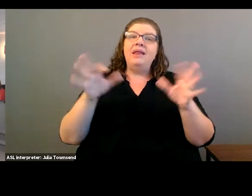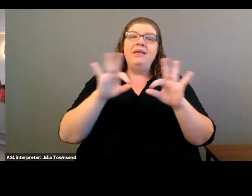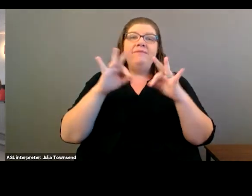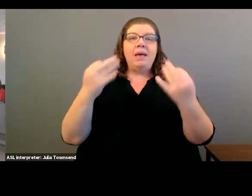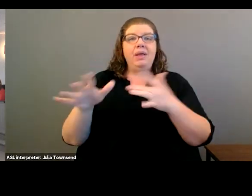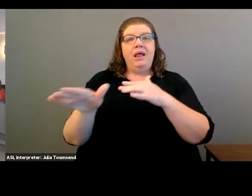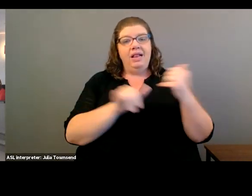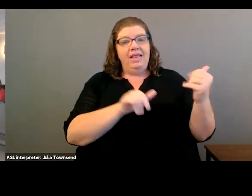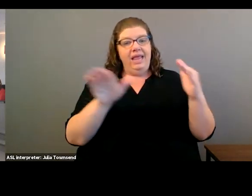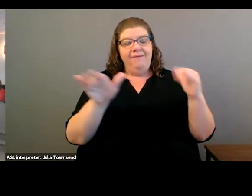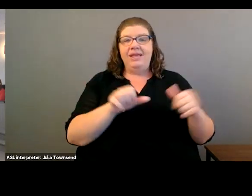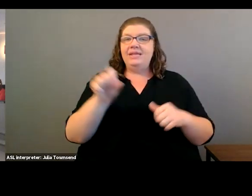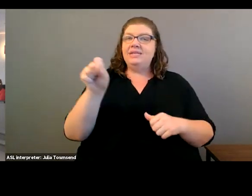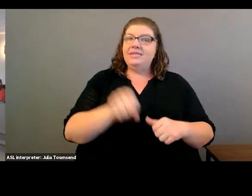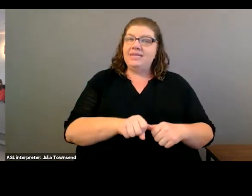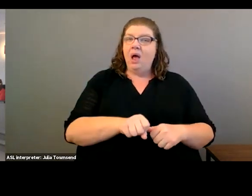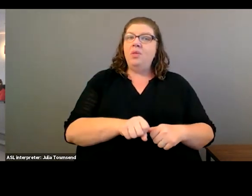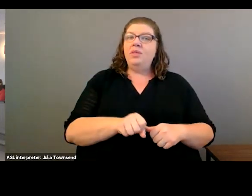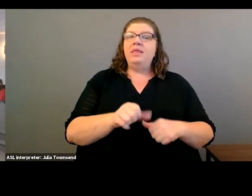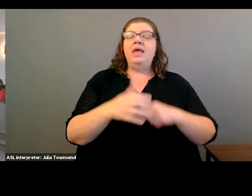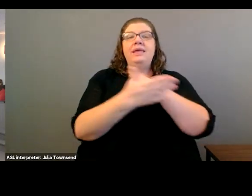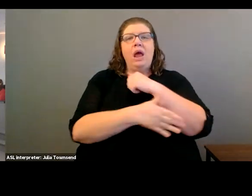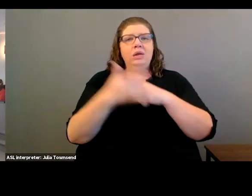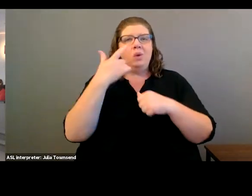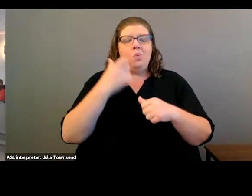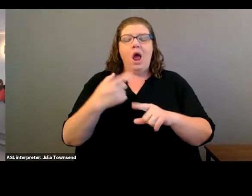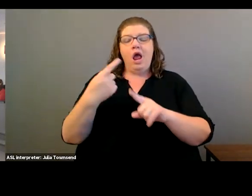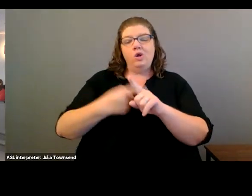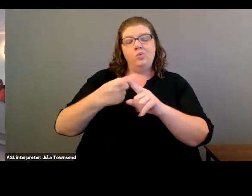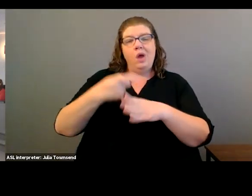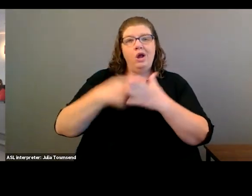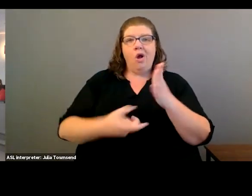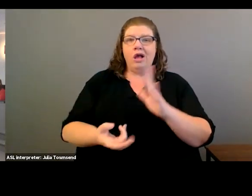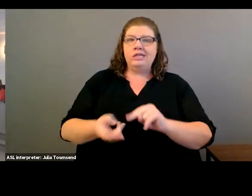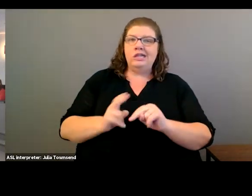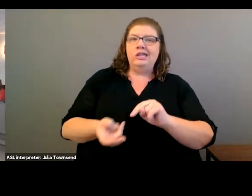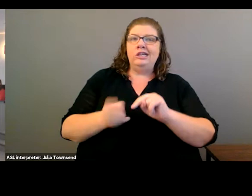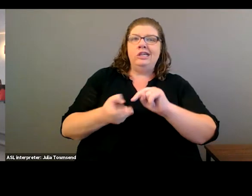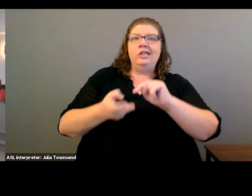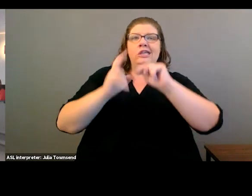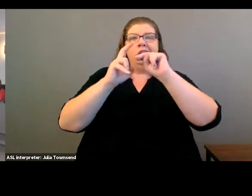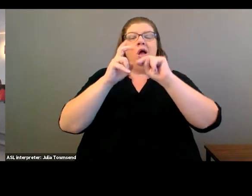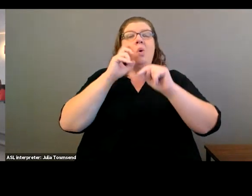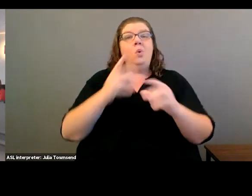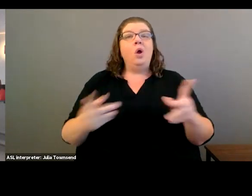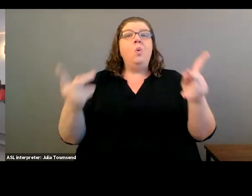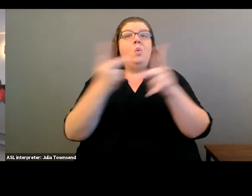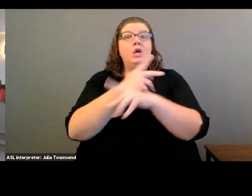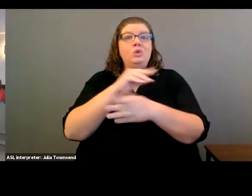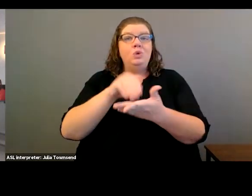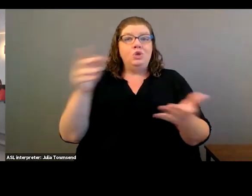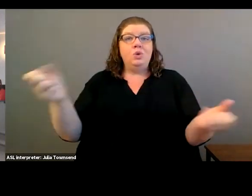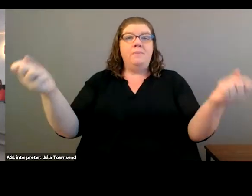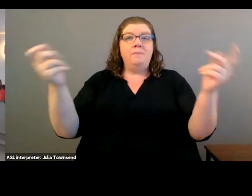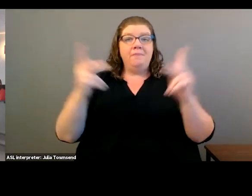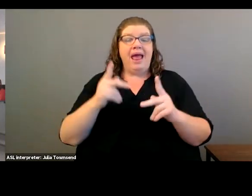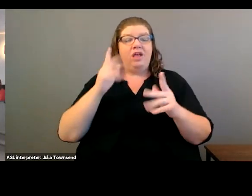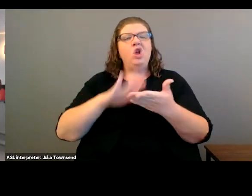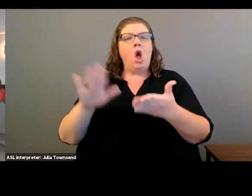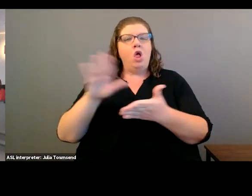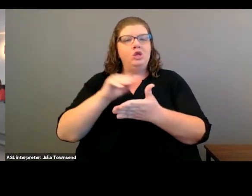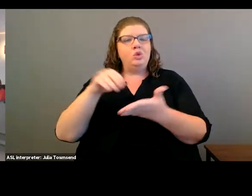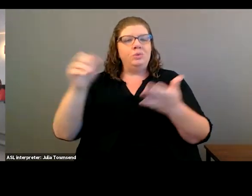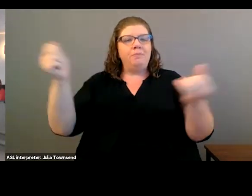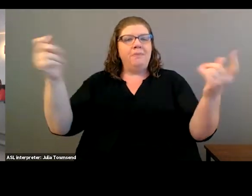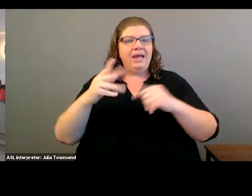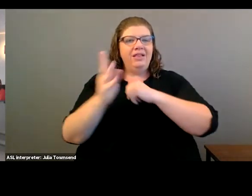County because of skyrocketing rents, which are likely to go up more when students return in the fall, the college students, and have